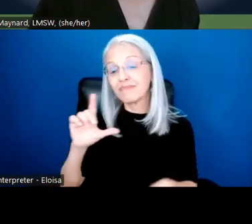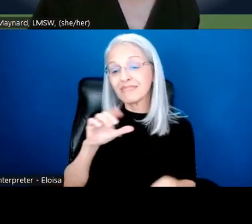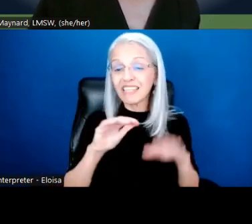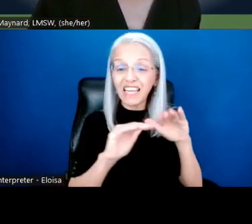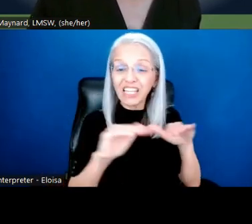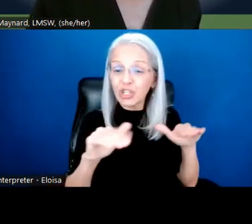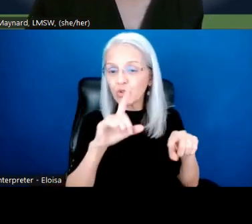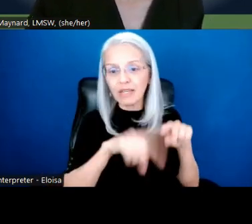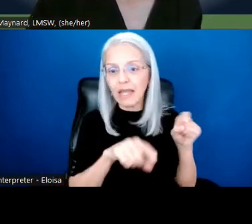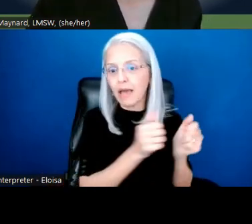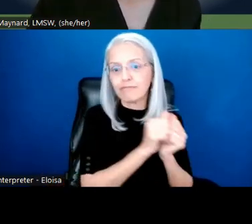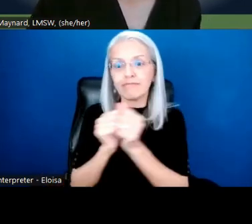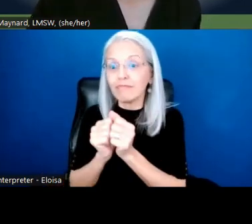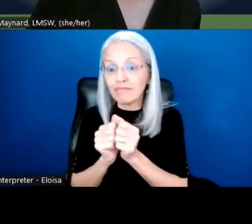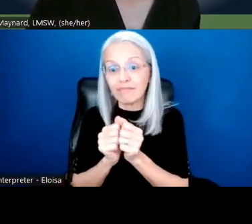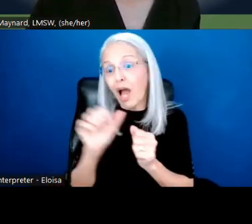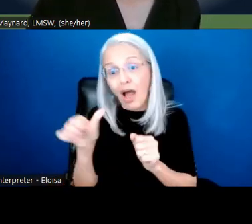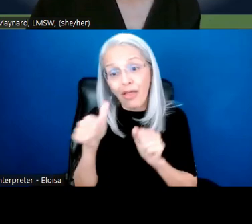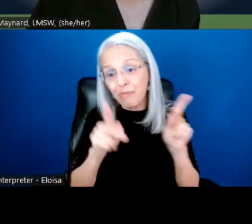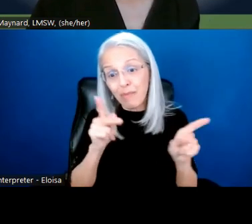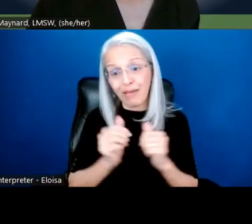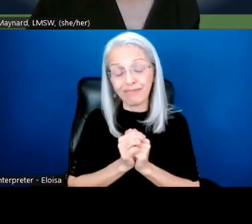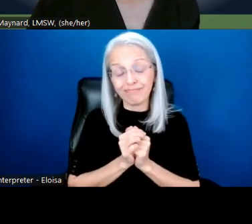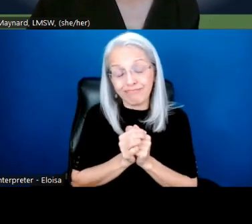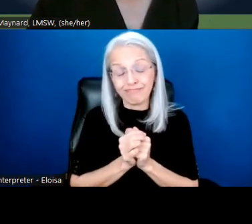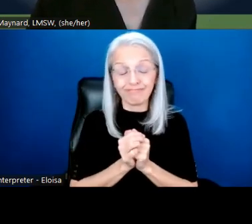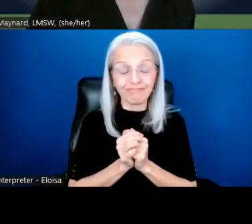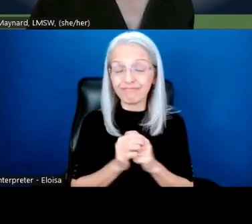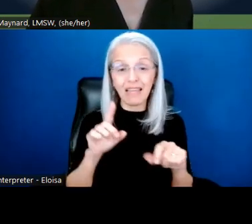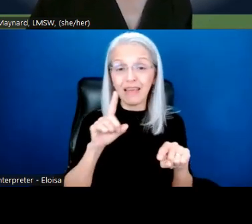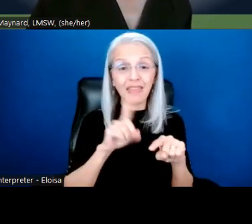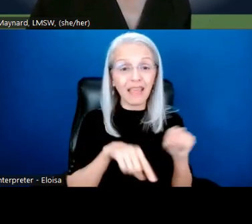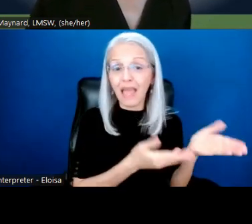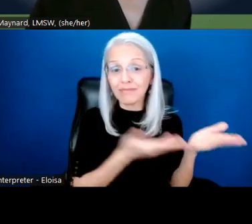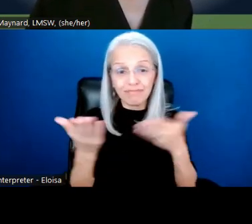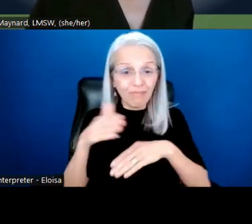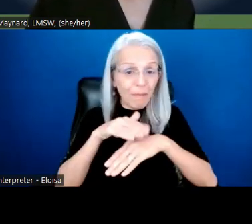children, and people. They're people, they're not able to take pets.